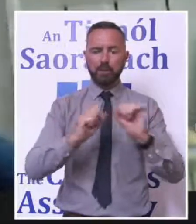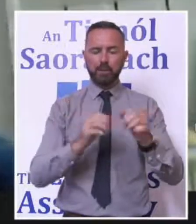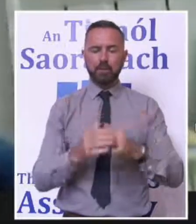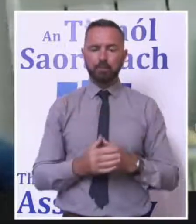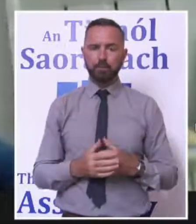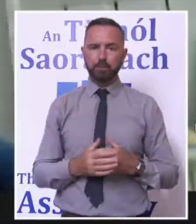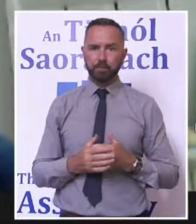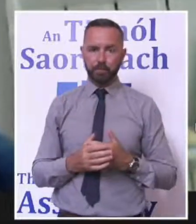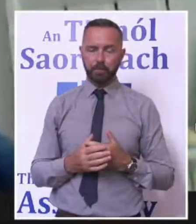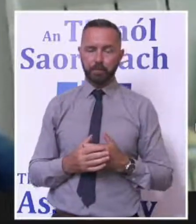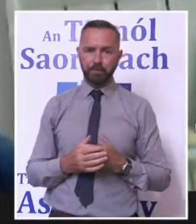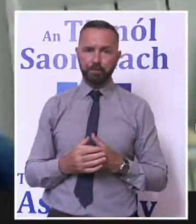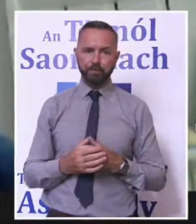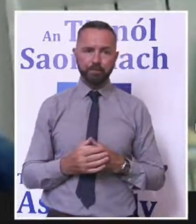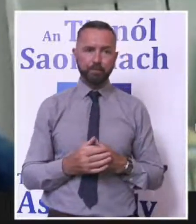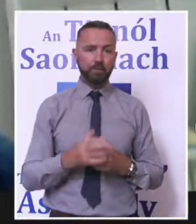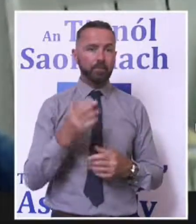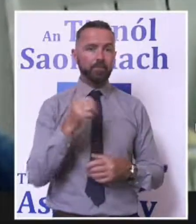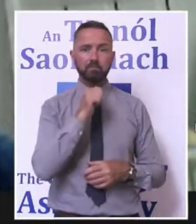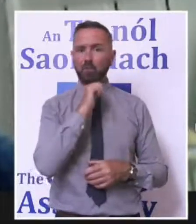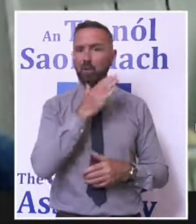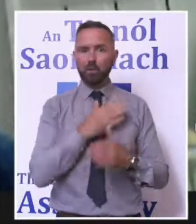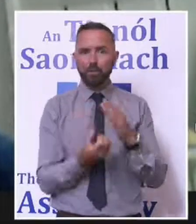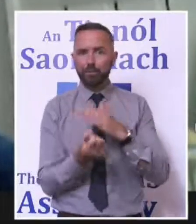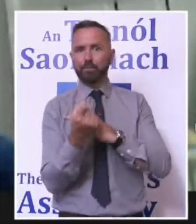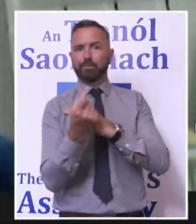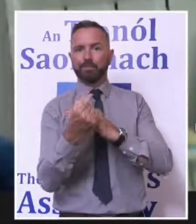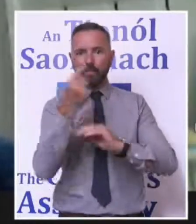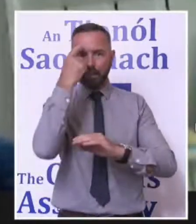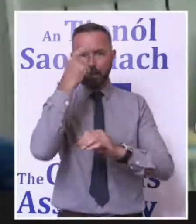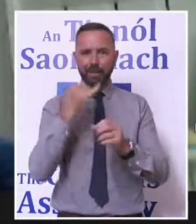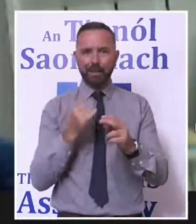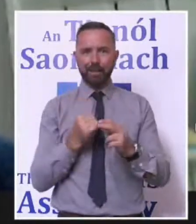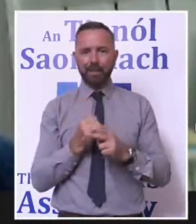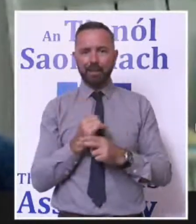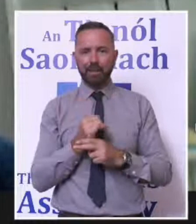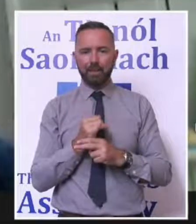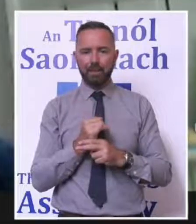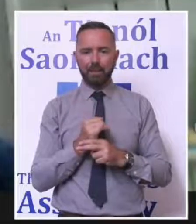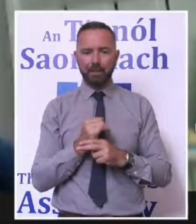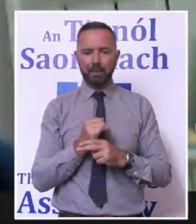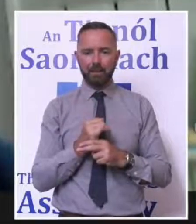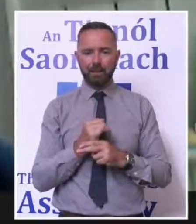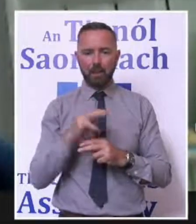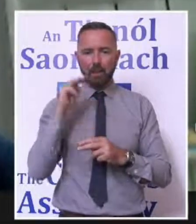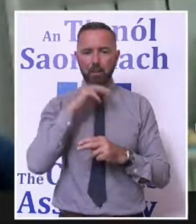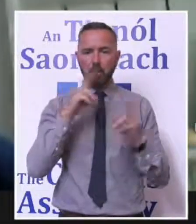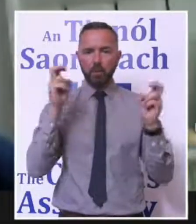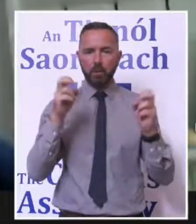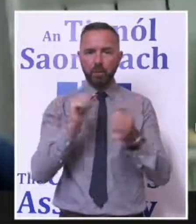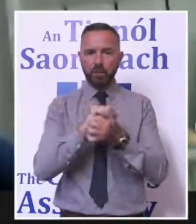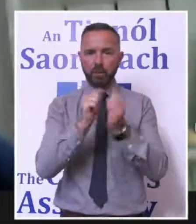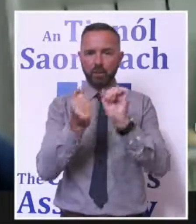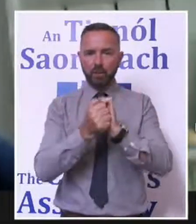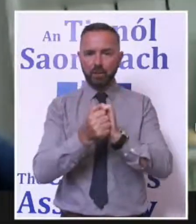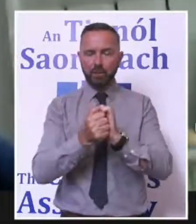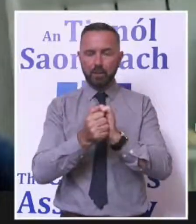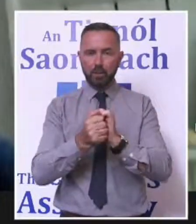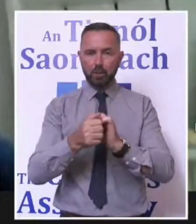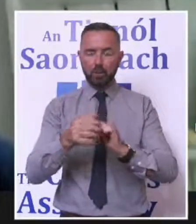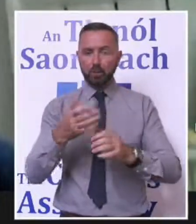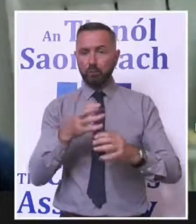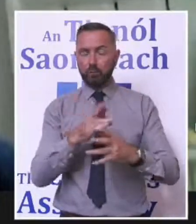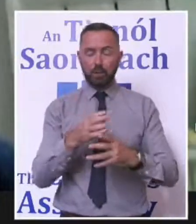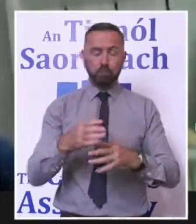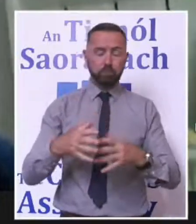no coincidence that thinking in cultural terms has shifted so dramatically in the